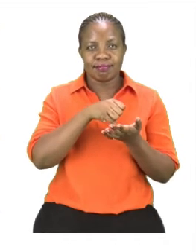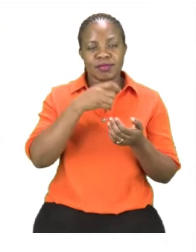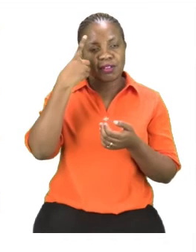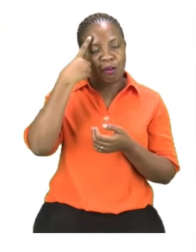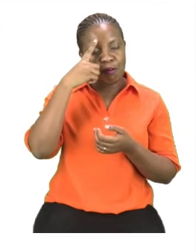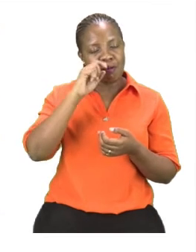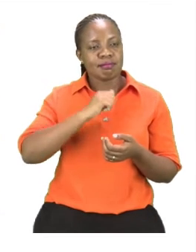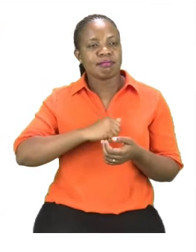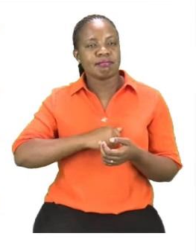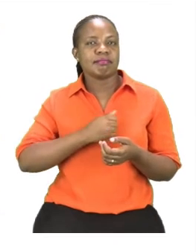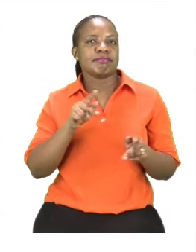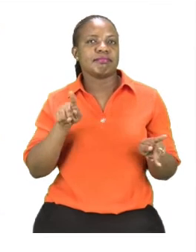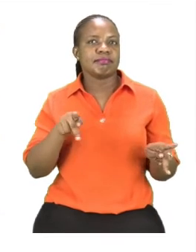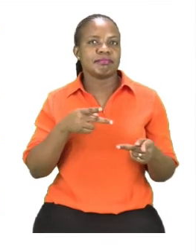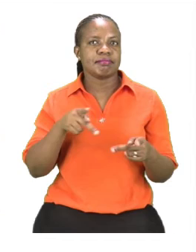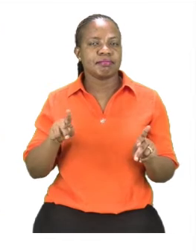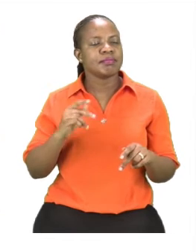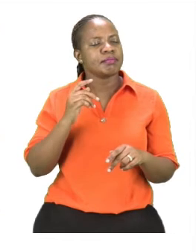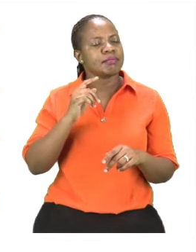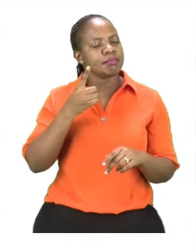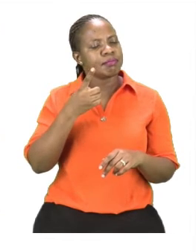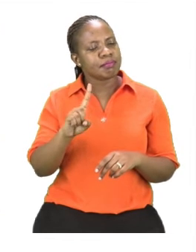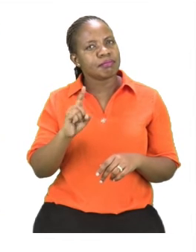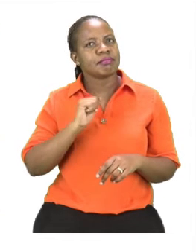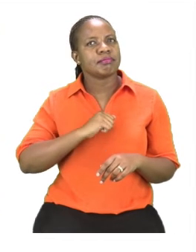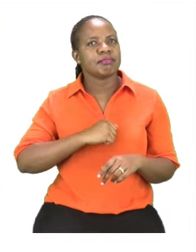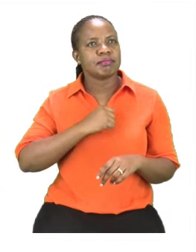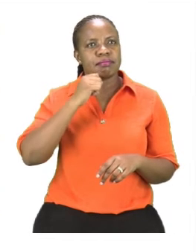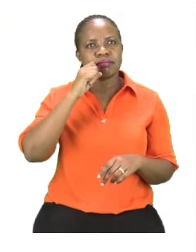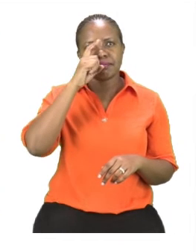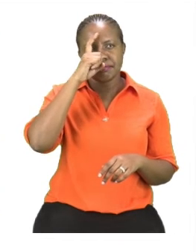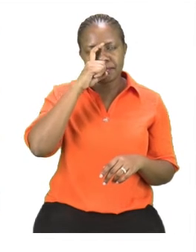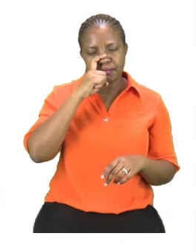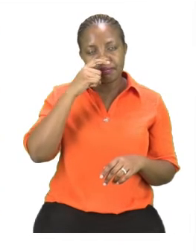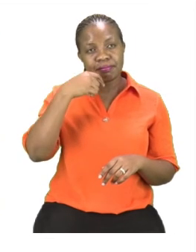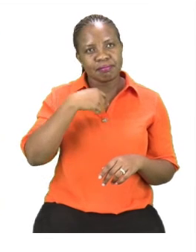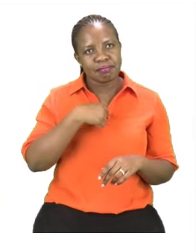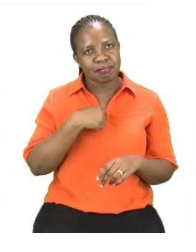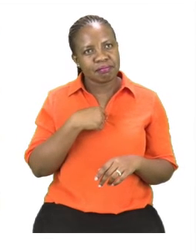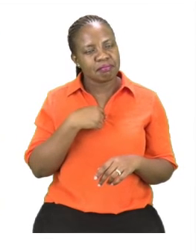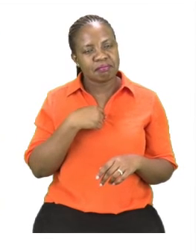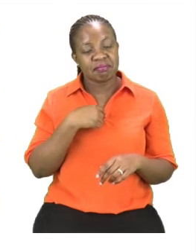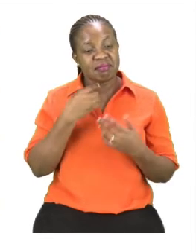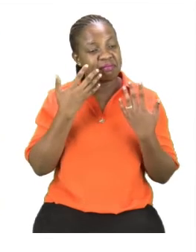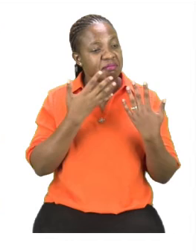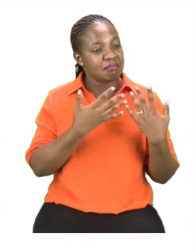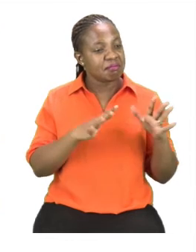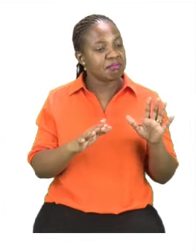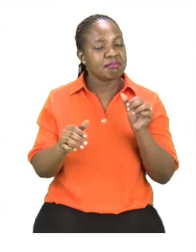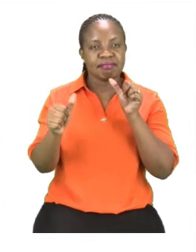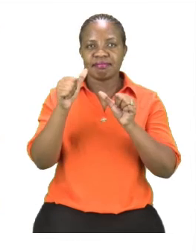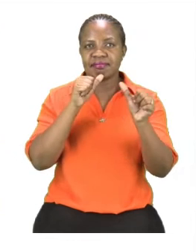party, but my sister and I already ate 6.